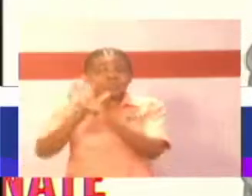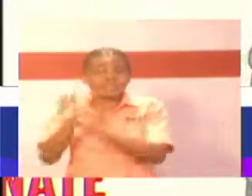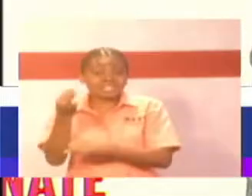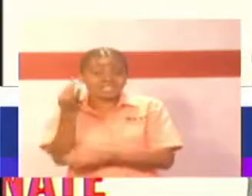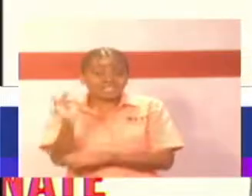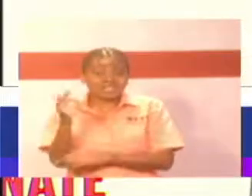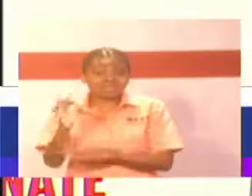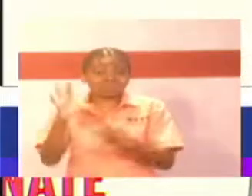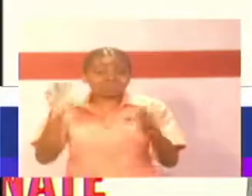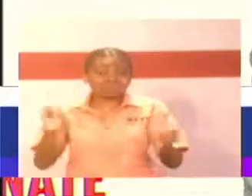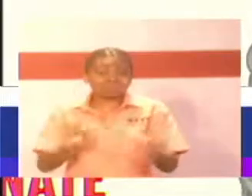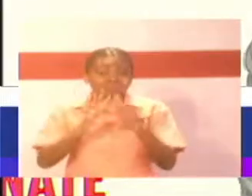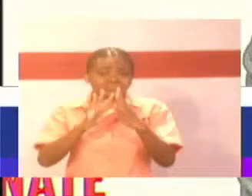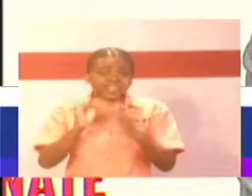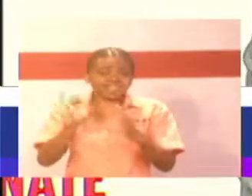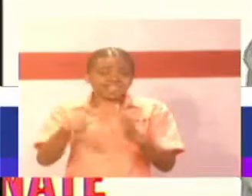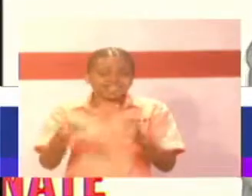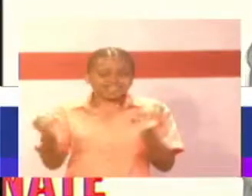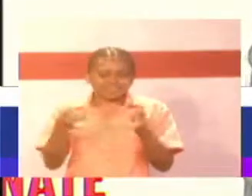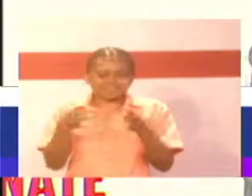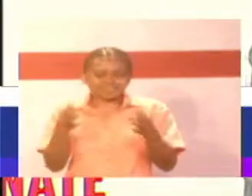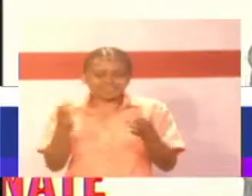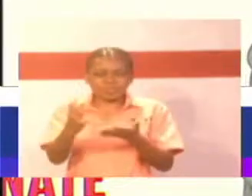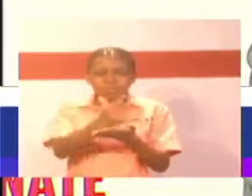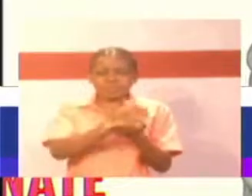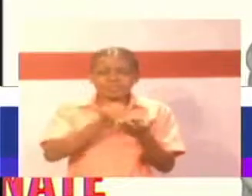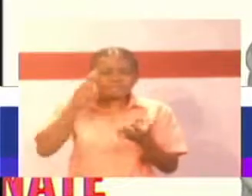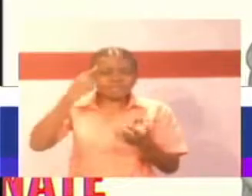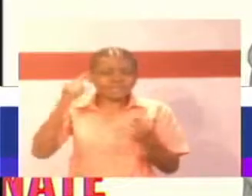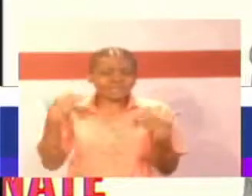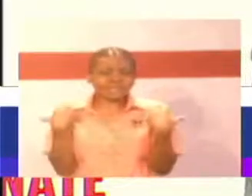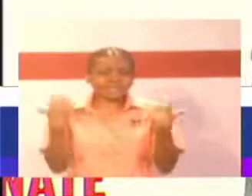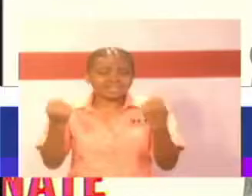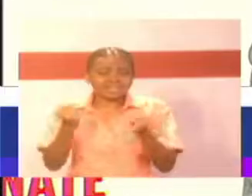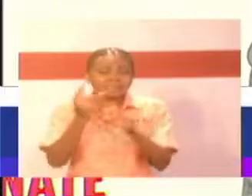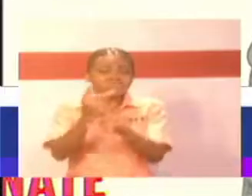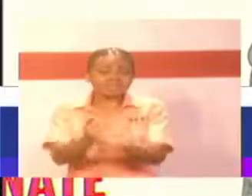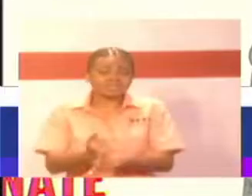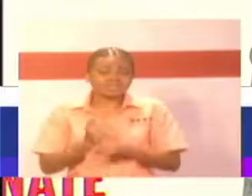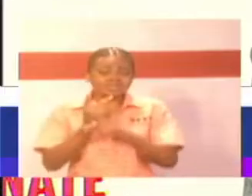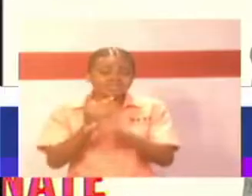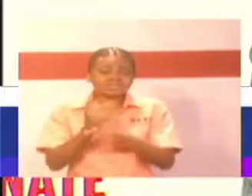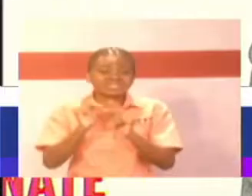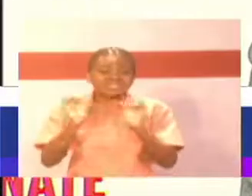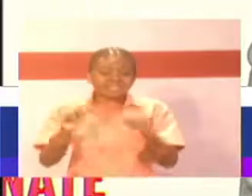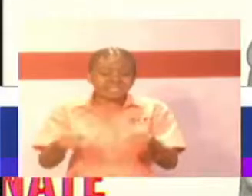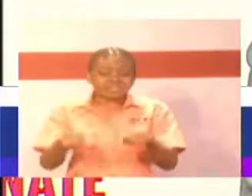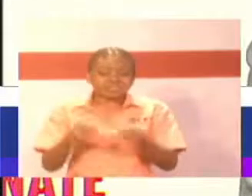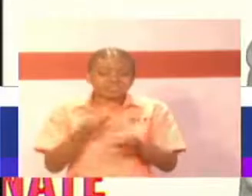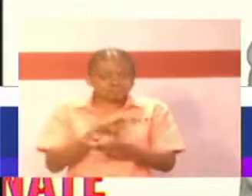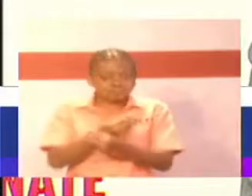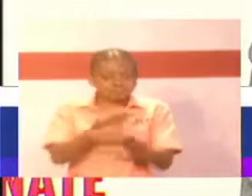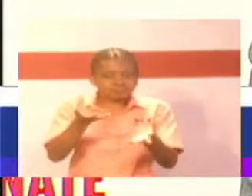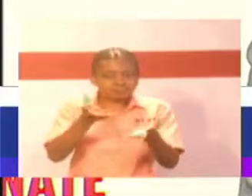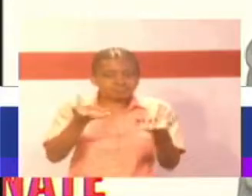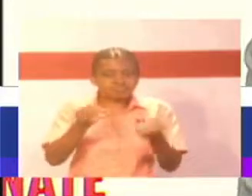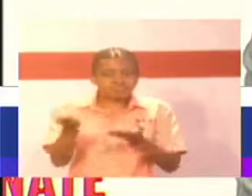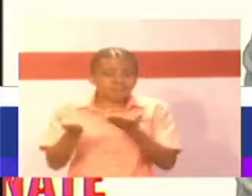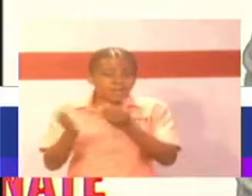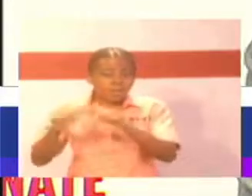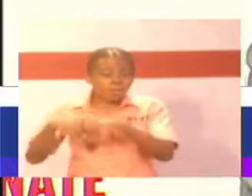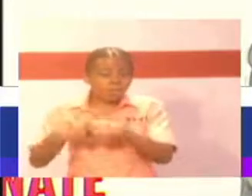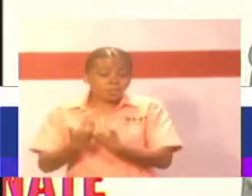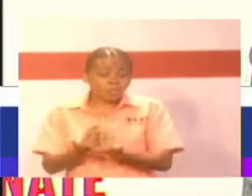an opportunity for the healthcare sector to evolve the way in which healthcare services are delivered. Where possible, we